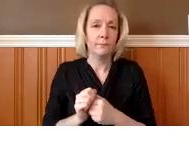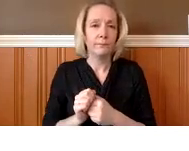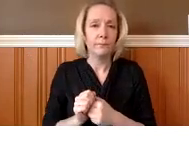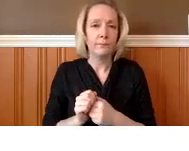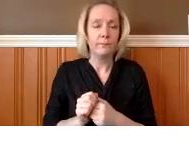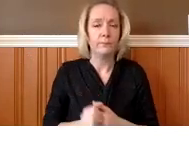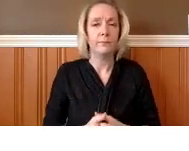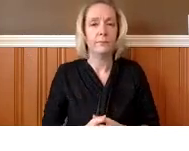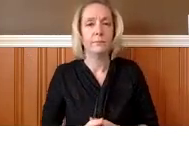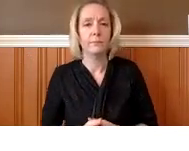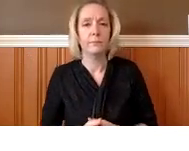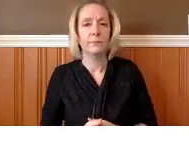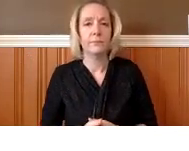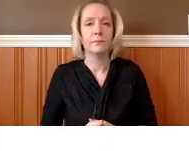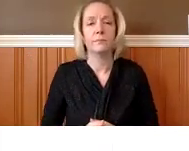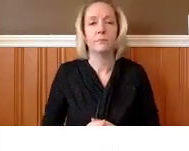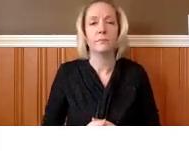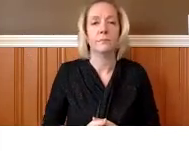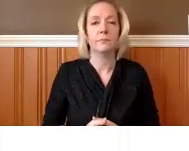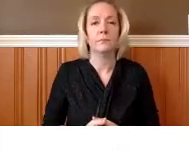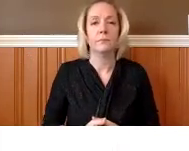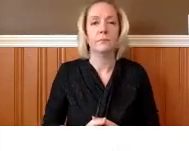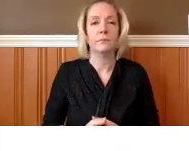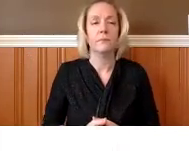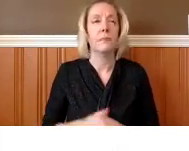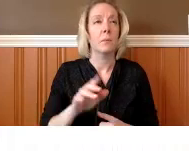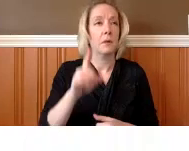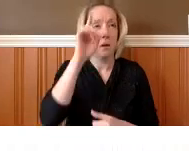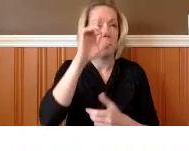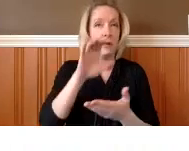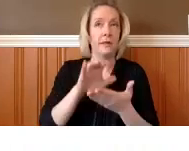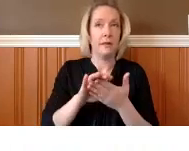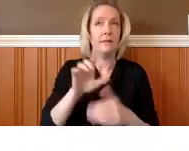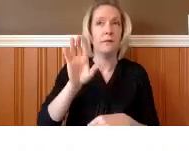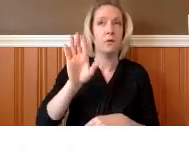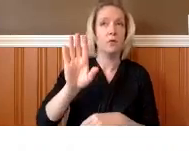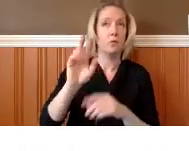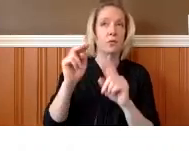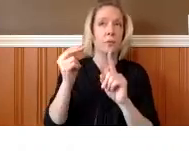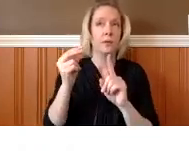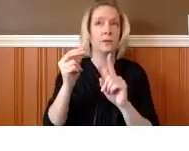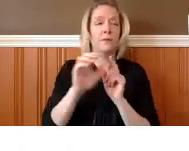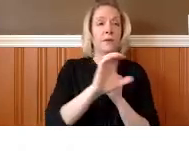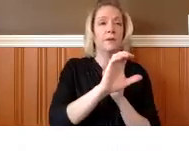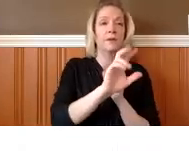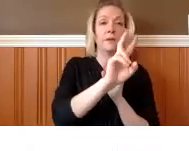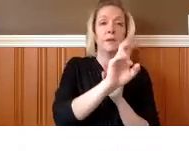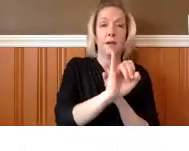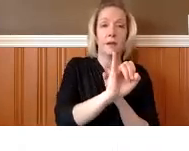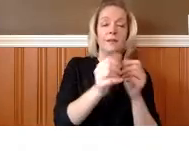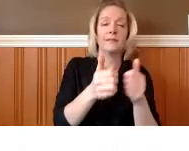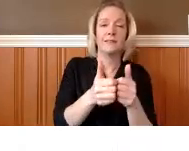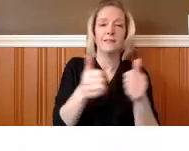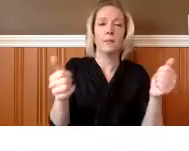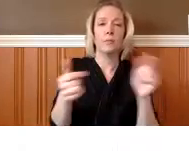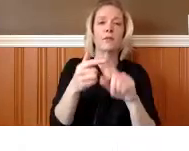believes. But if I remember correctly, Dr. Roman believes that CVI, cortical visual impairment, is separate from